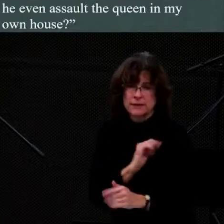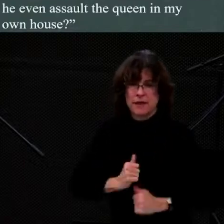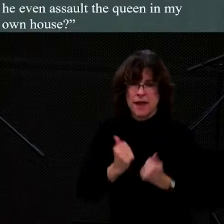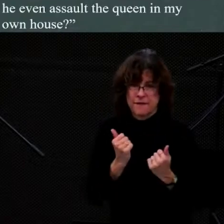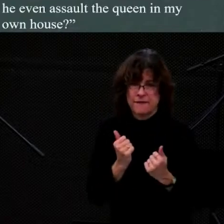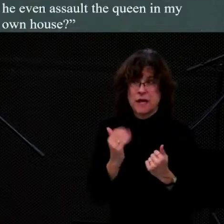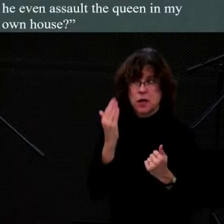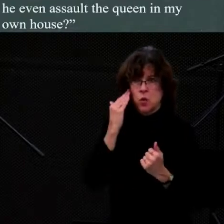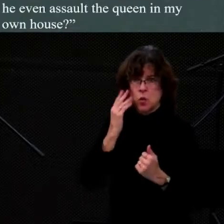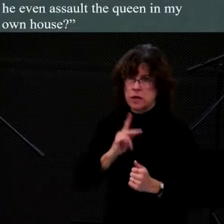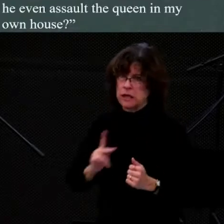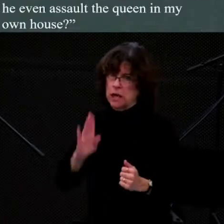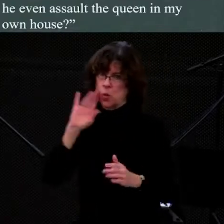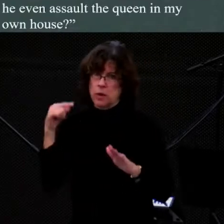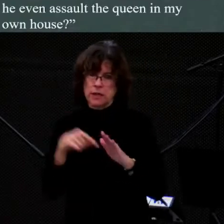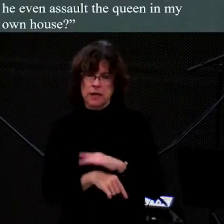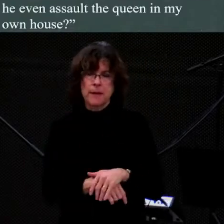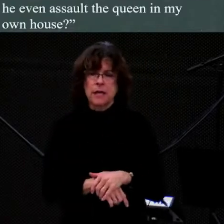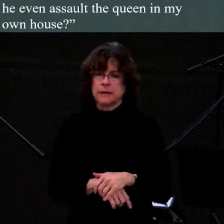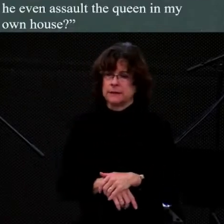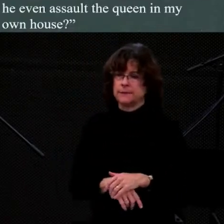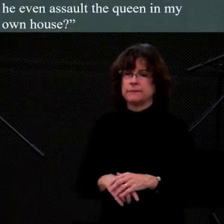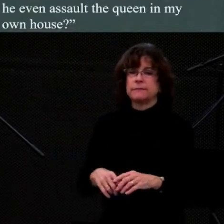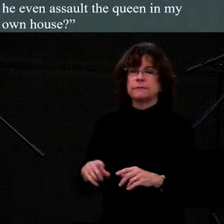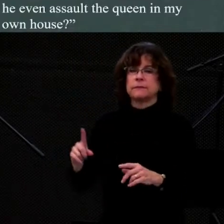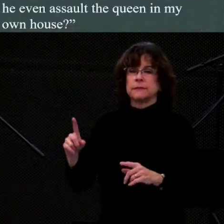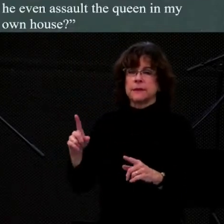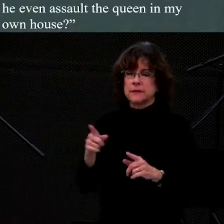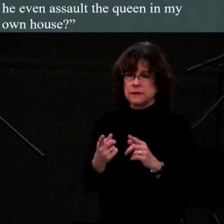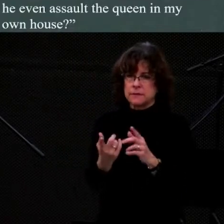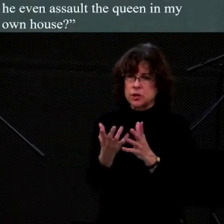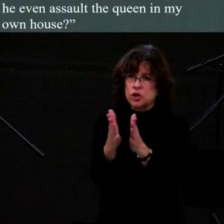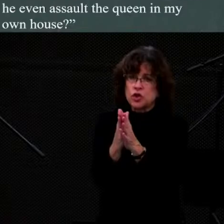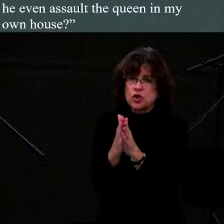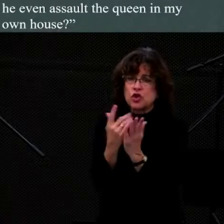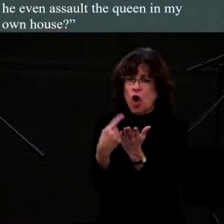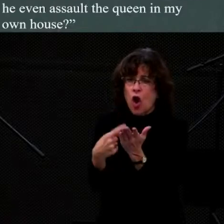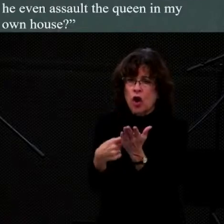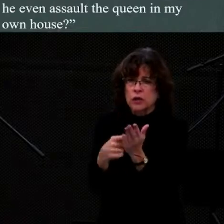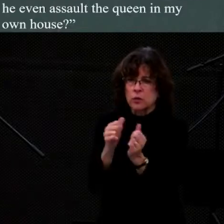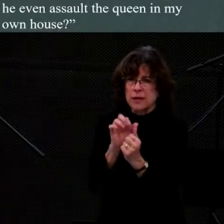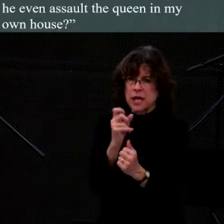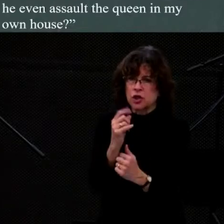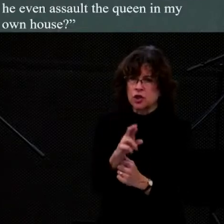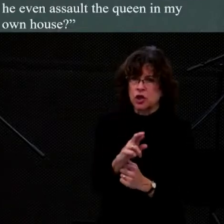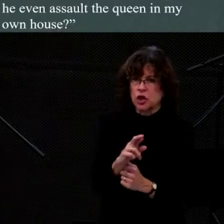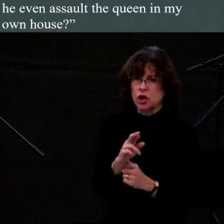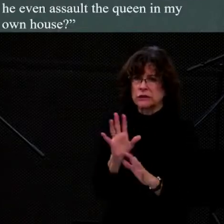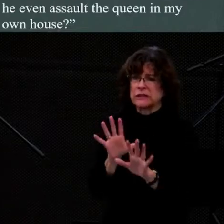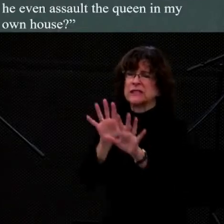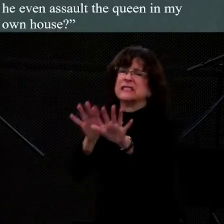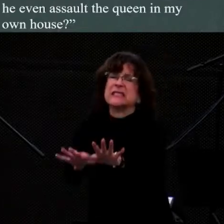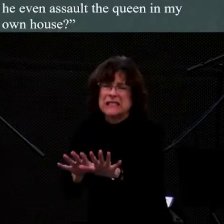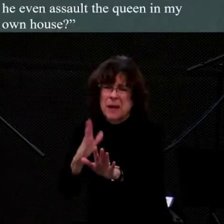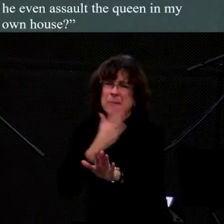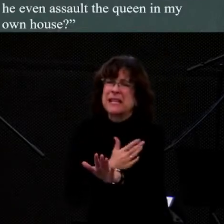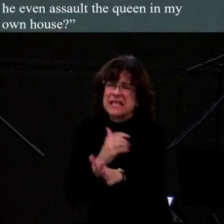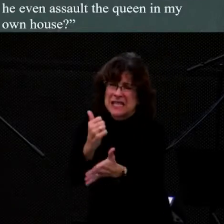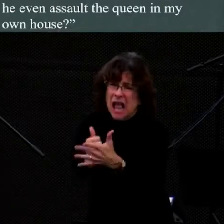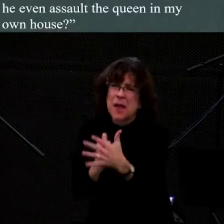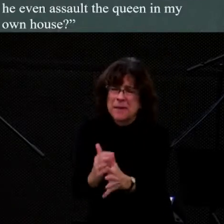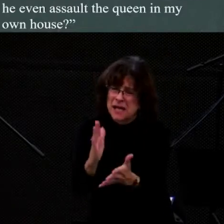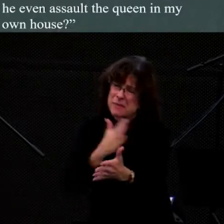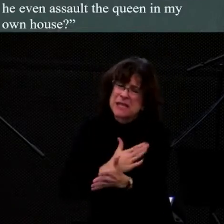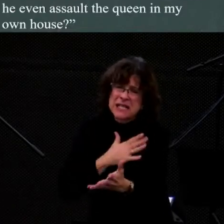him by the king. And the king returned from the palace garden to the place where they were drinking wine, as Haman was falling on the couch where